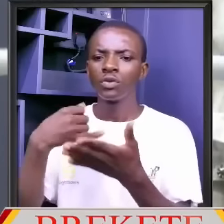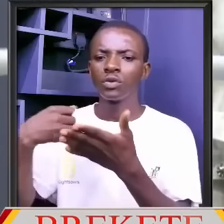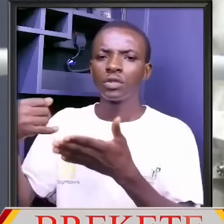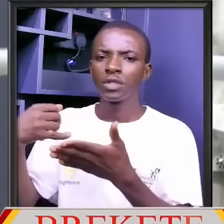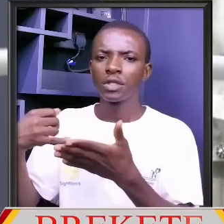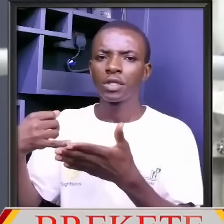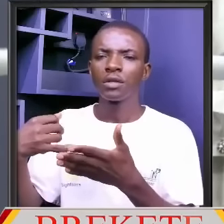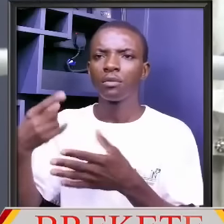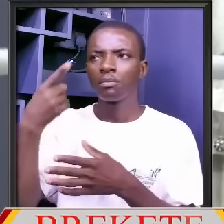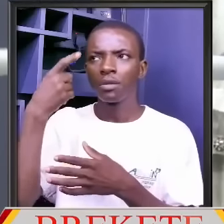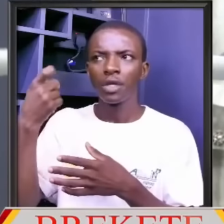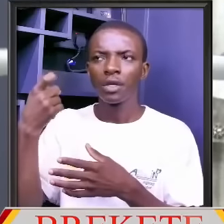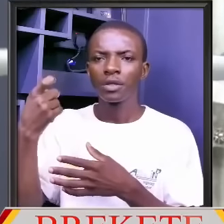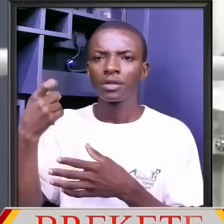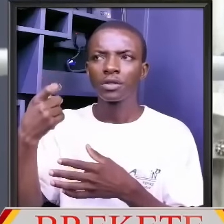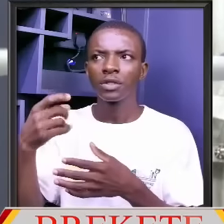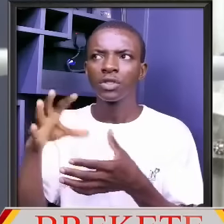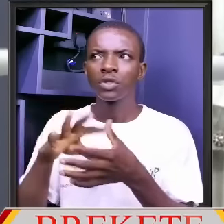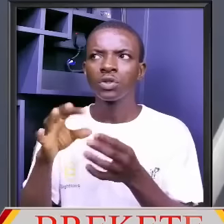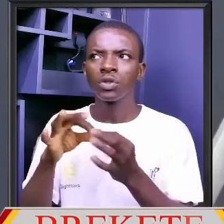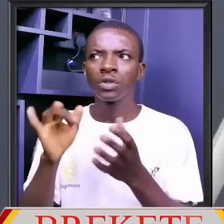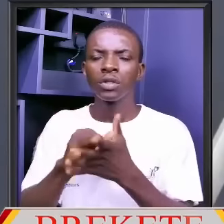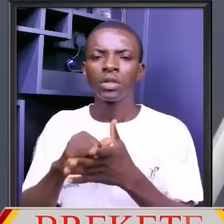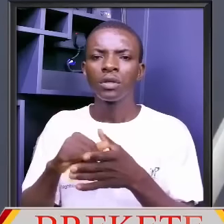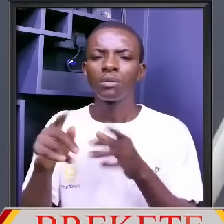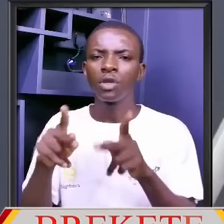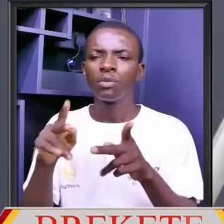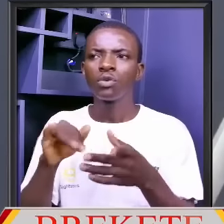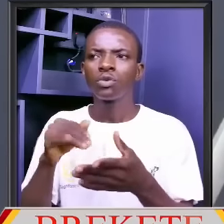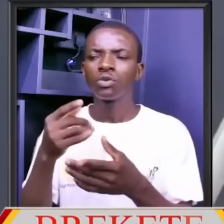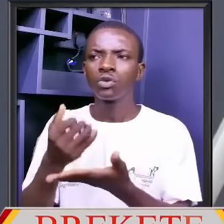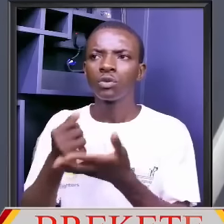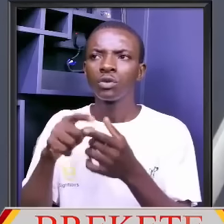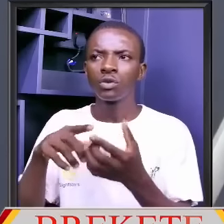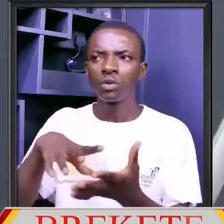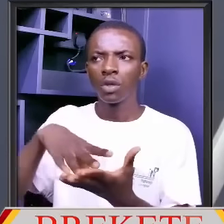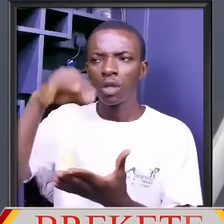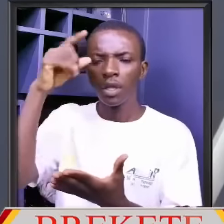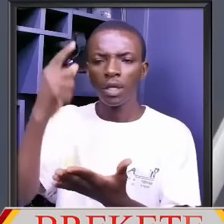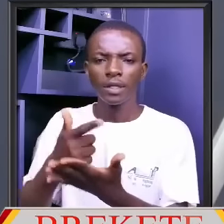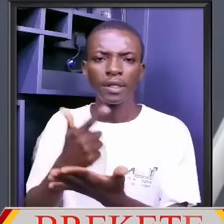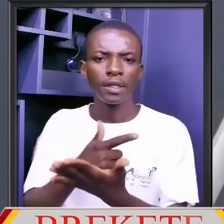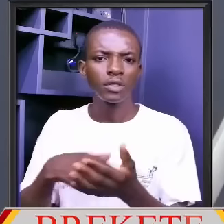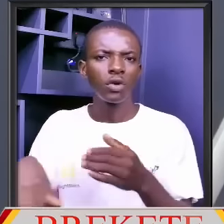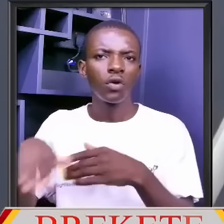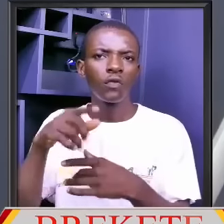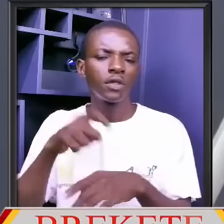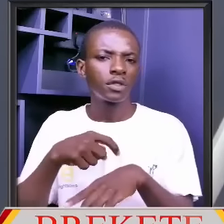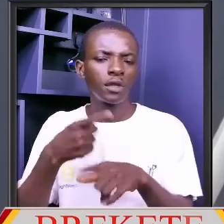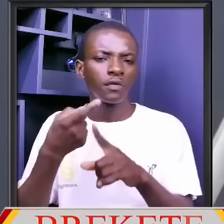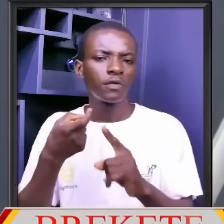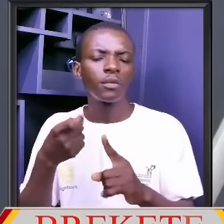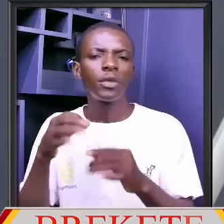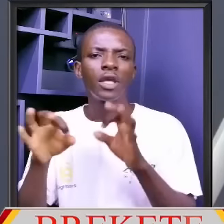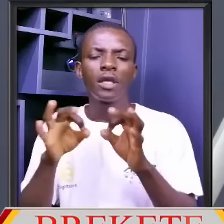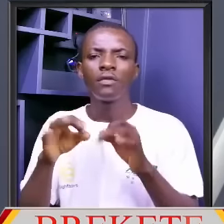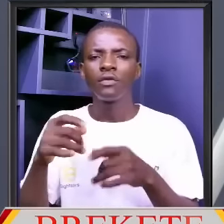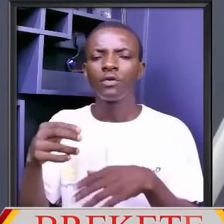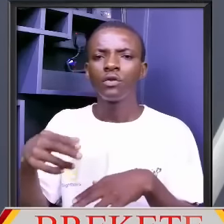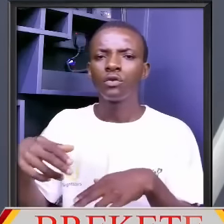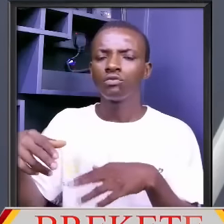sign. Because na stories where people suppose learn lesson. Yeah. over time from. So if